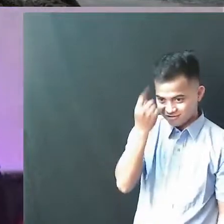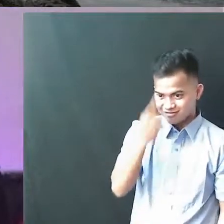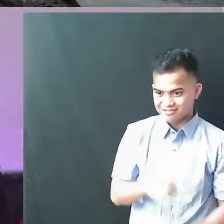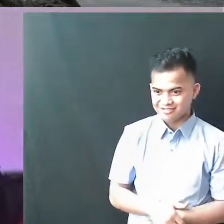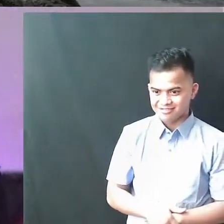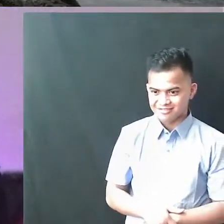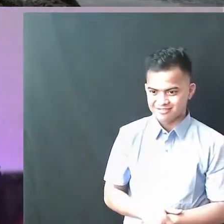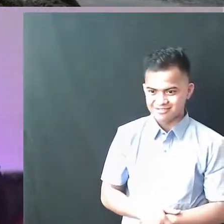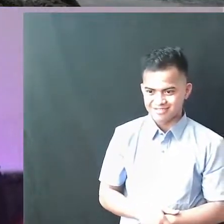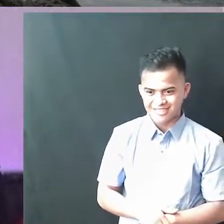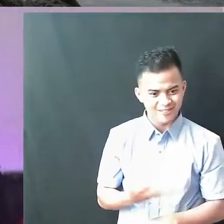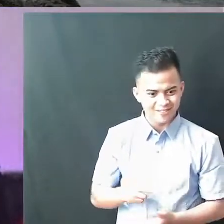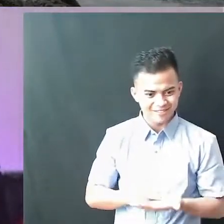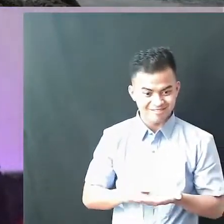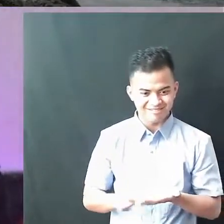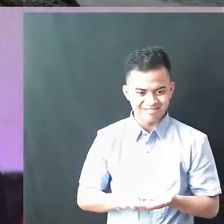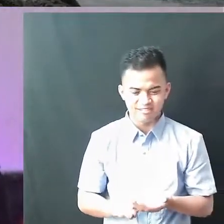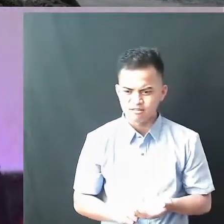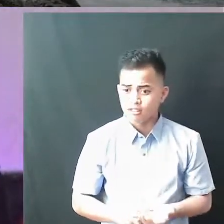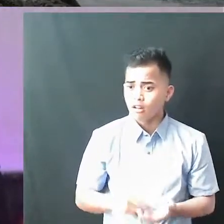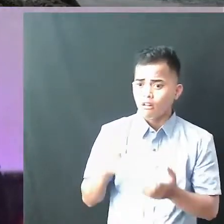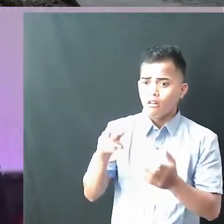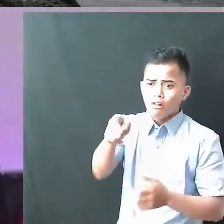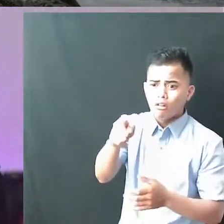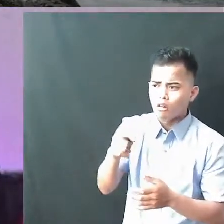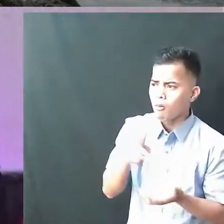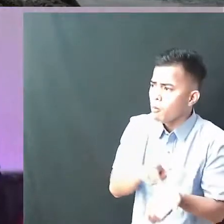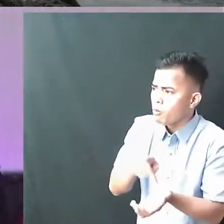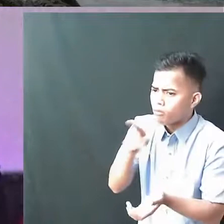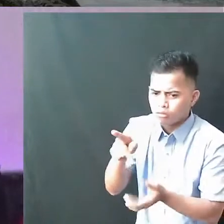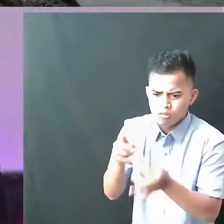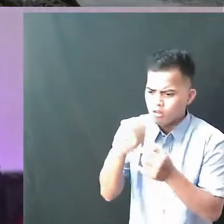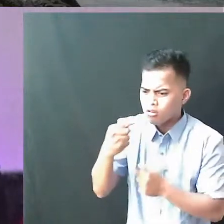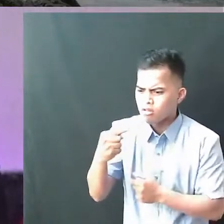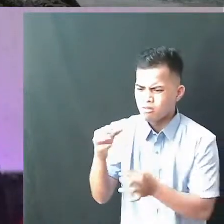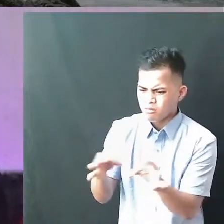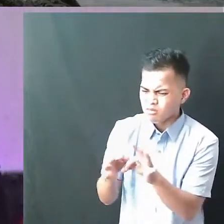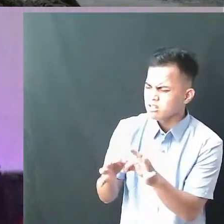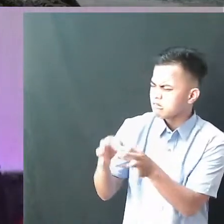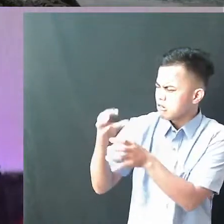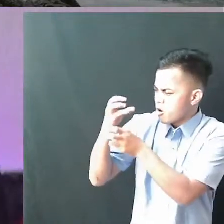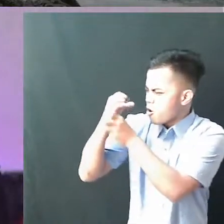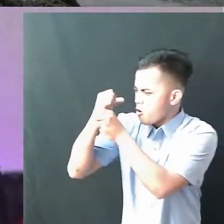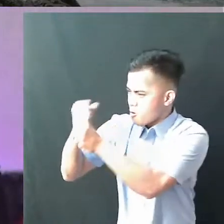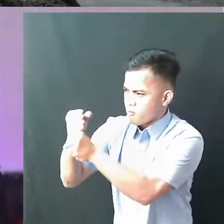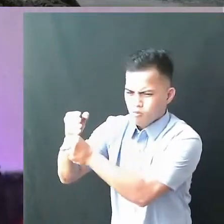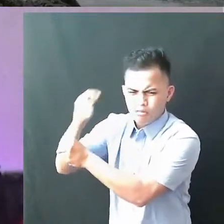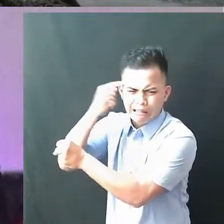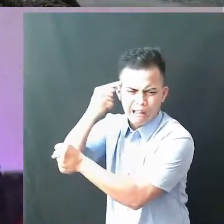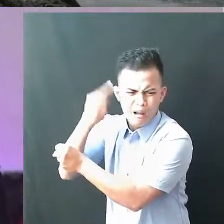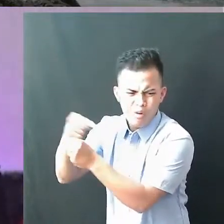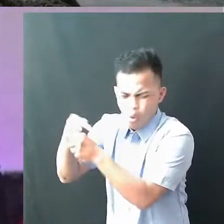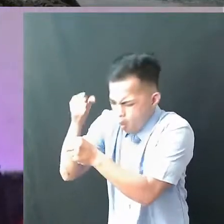thereof with you. He's saying, hold fast to that which is good. There are